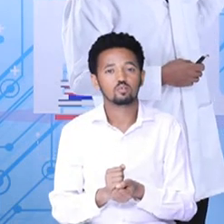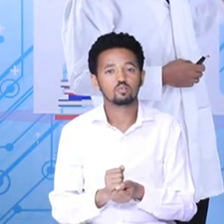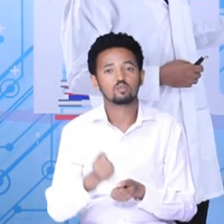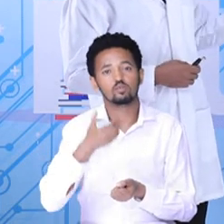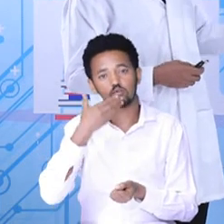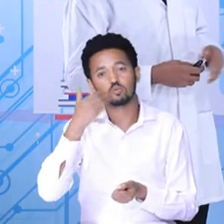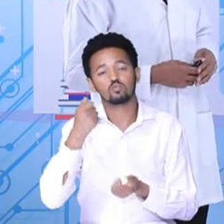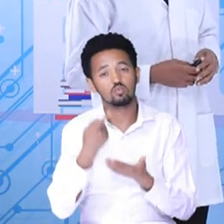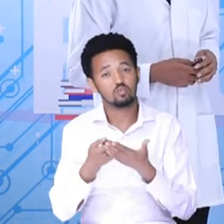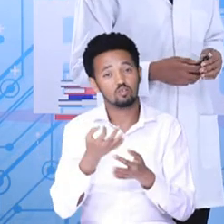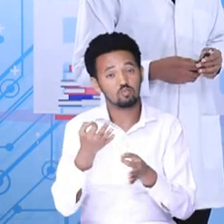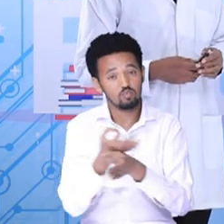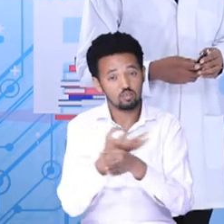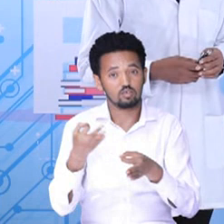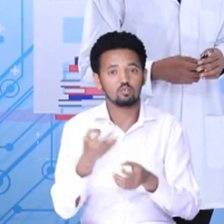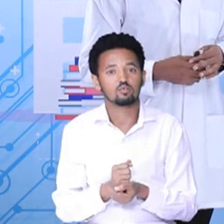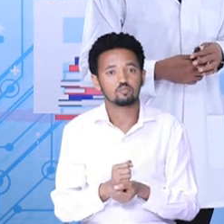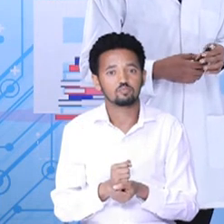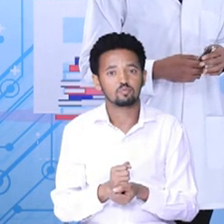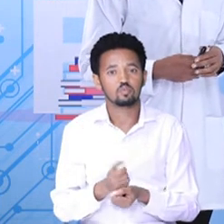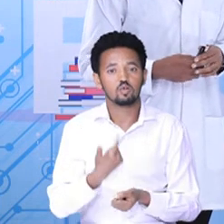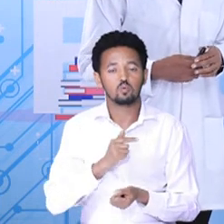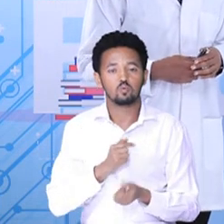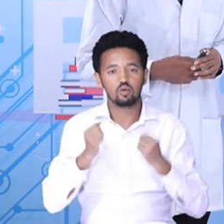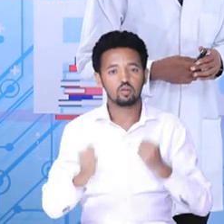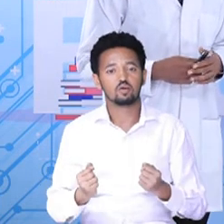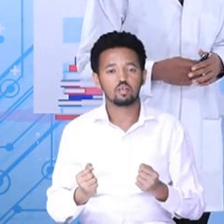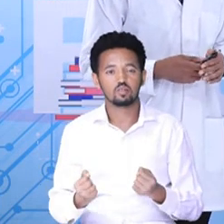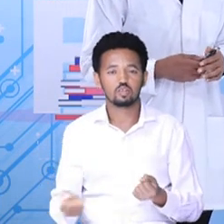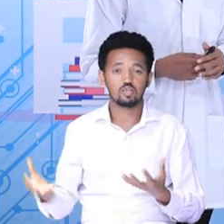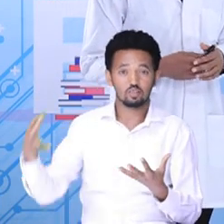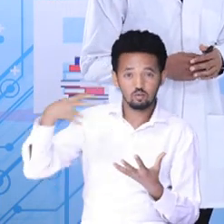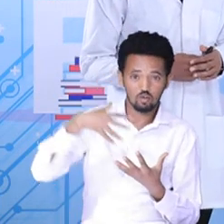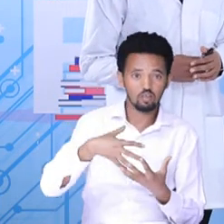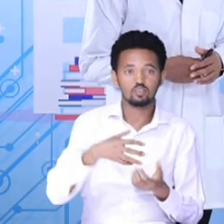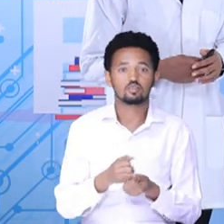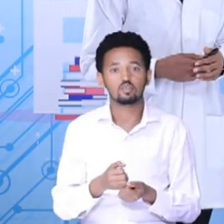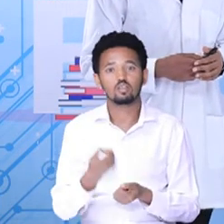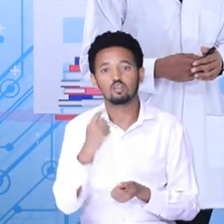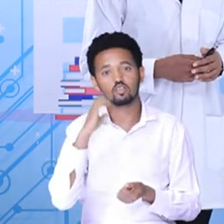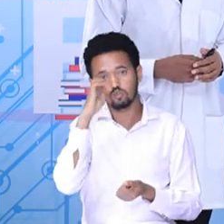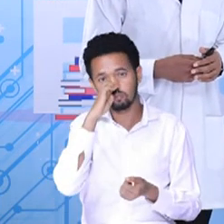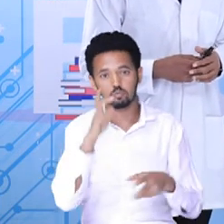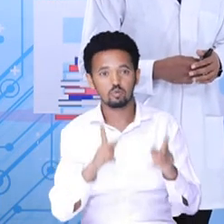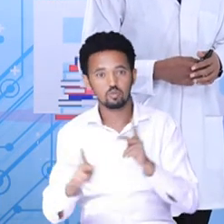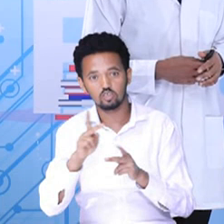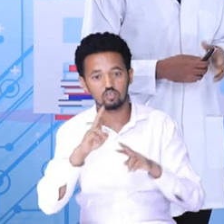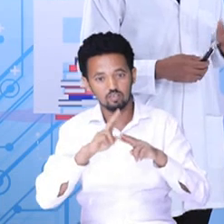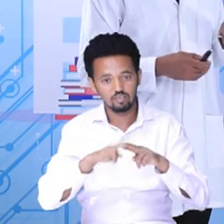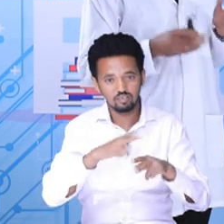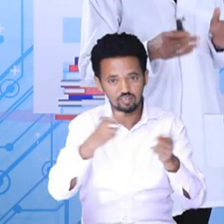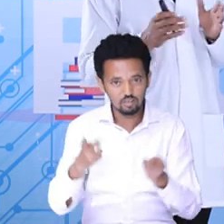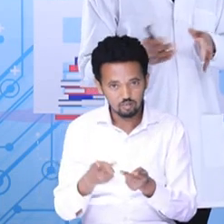based on these factors, we can categorize the Ethiopian population